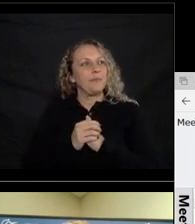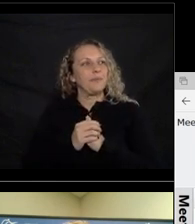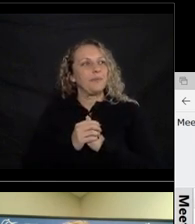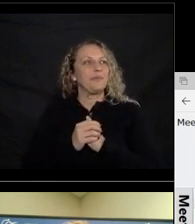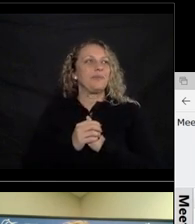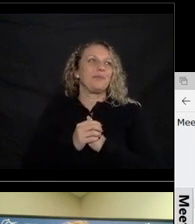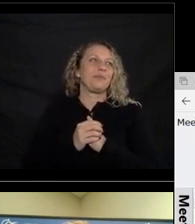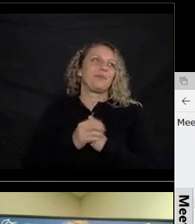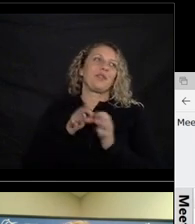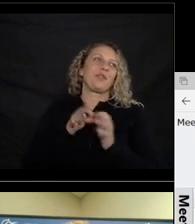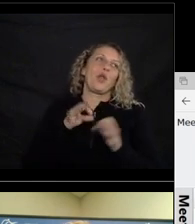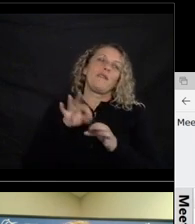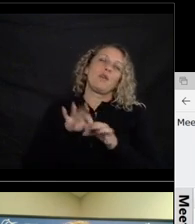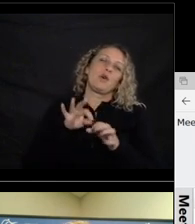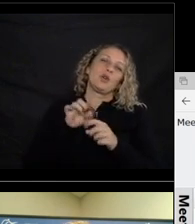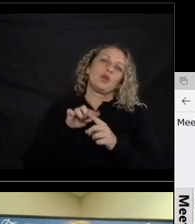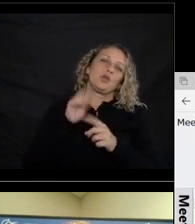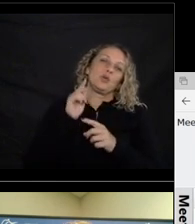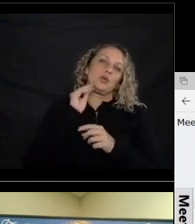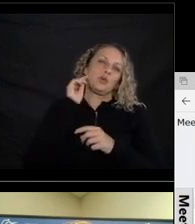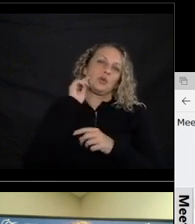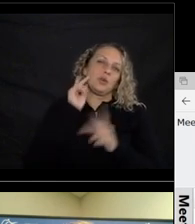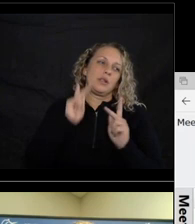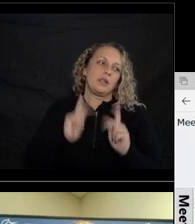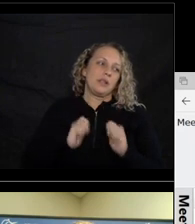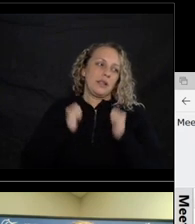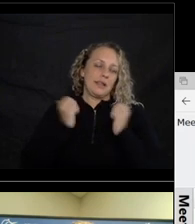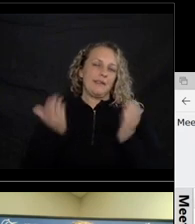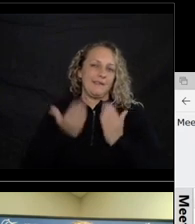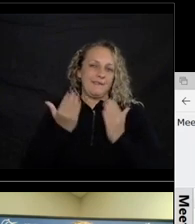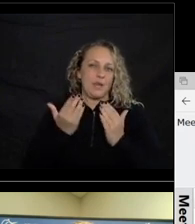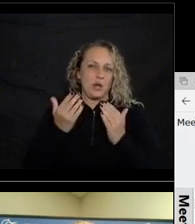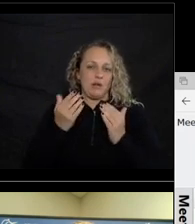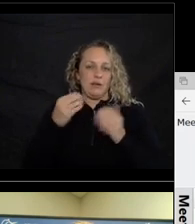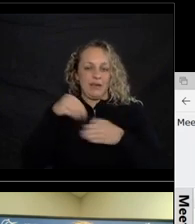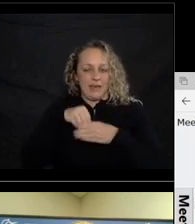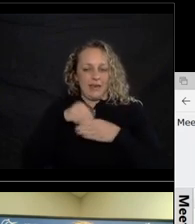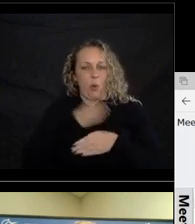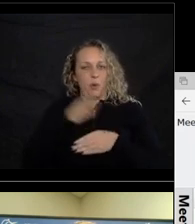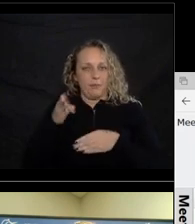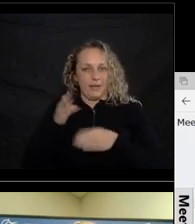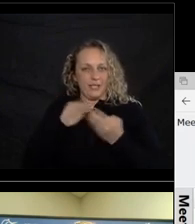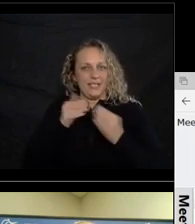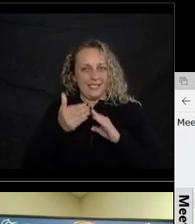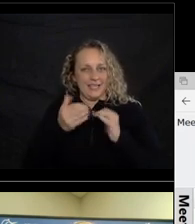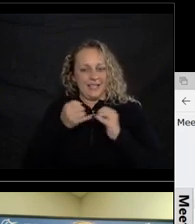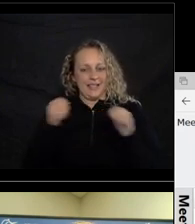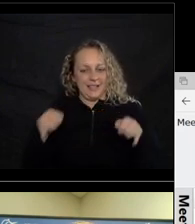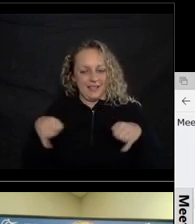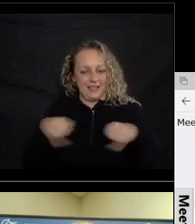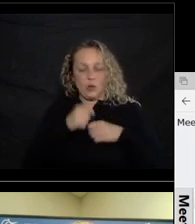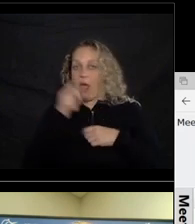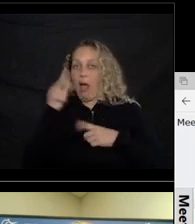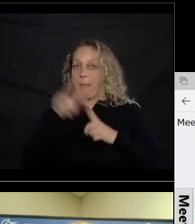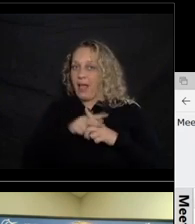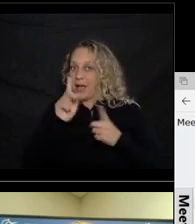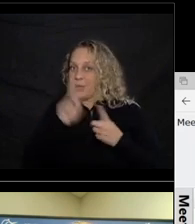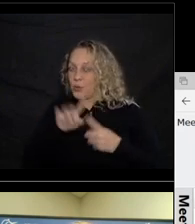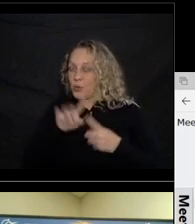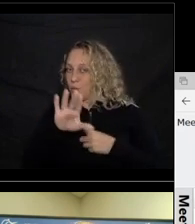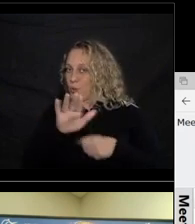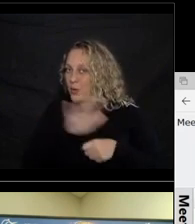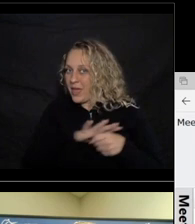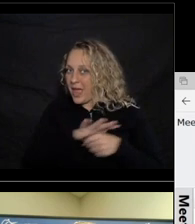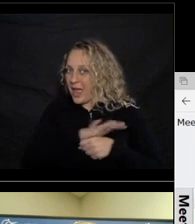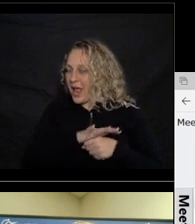early voting to residents within the city limits of Boynton Beach. So this does not apply to the